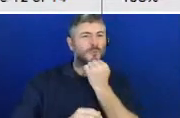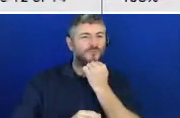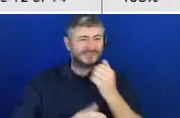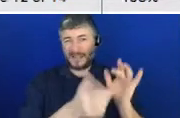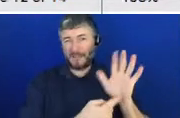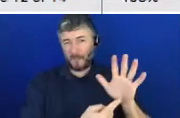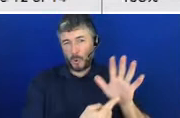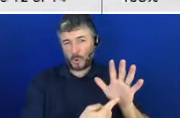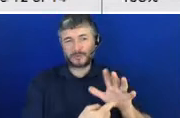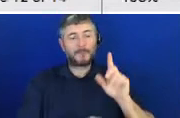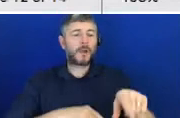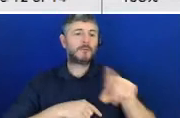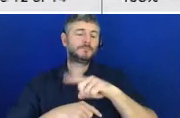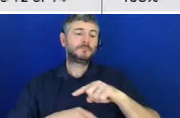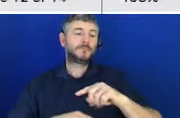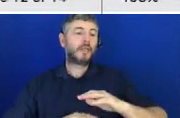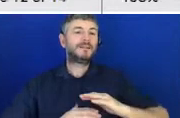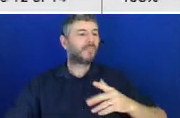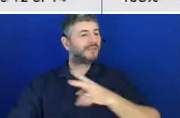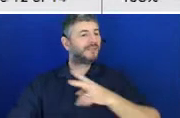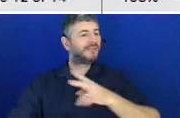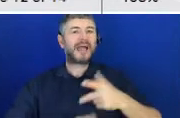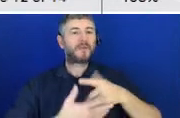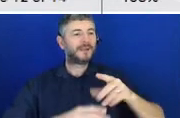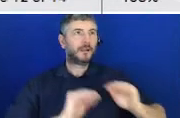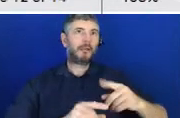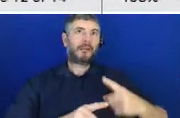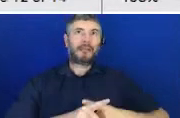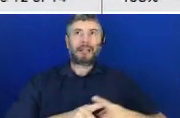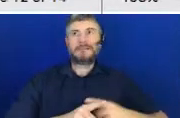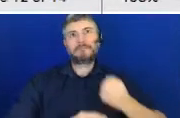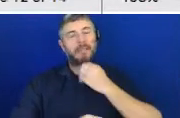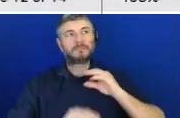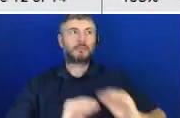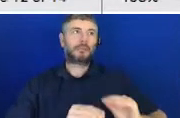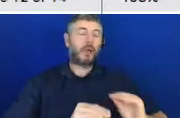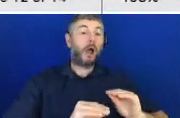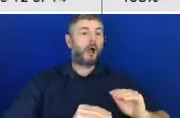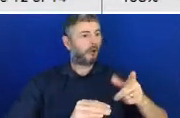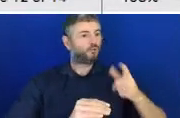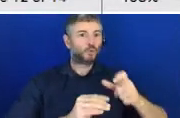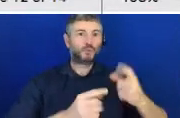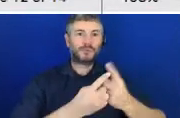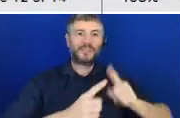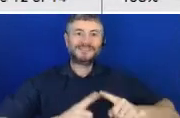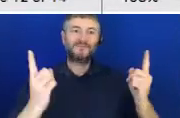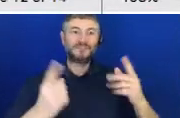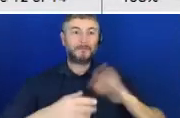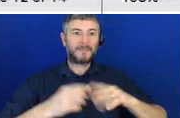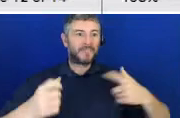delivery staff, this gave them something different. The resources were very different, they were very lively.